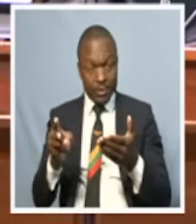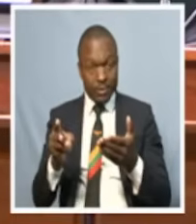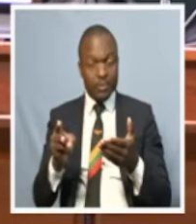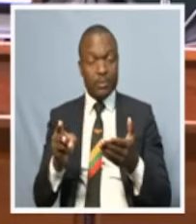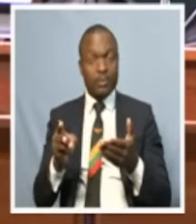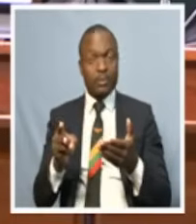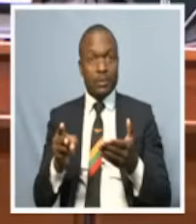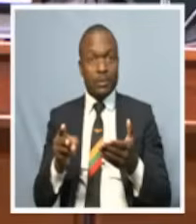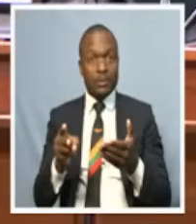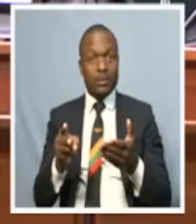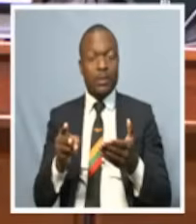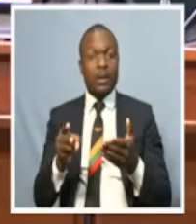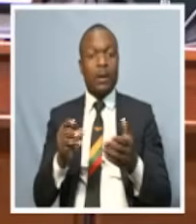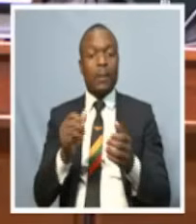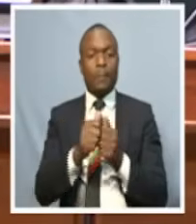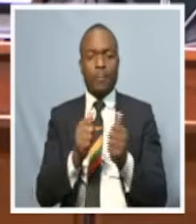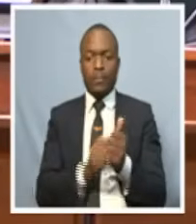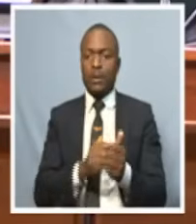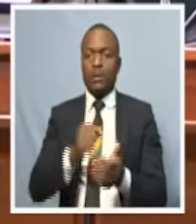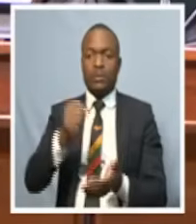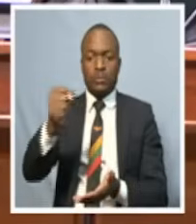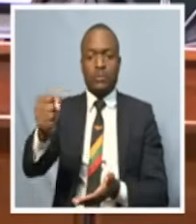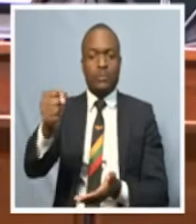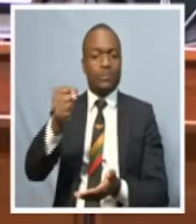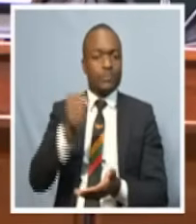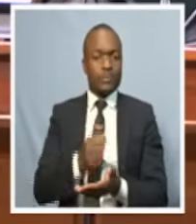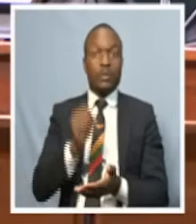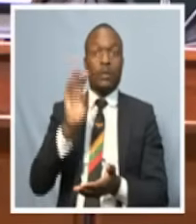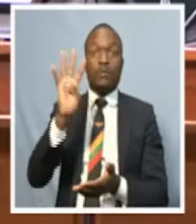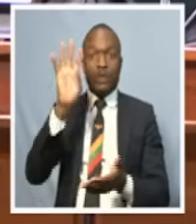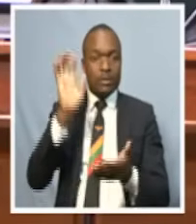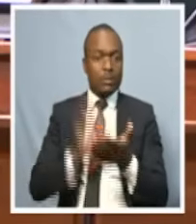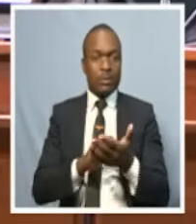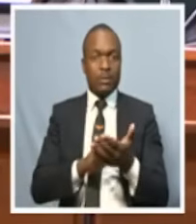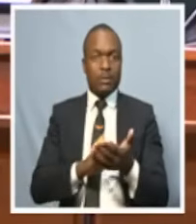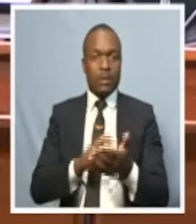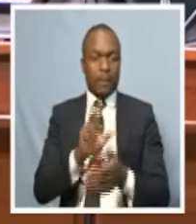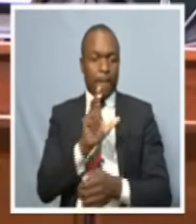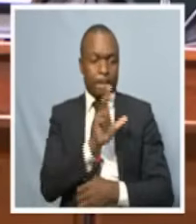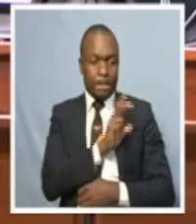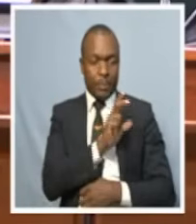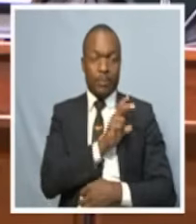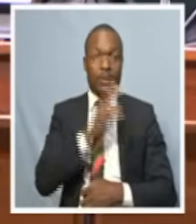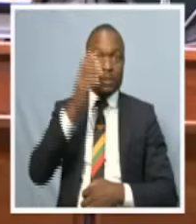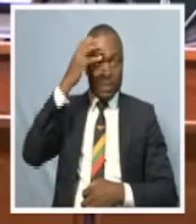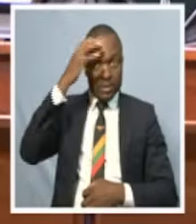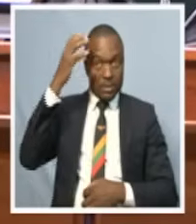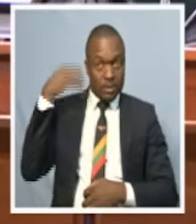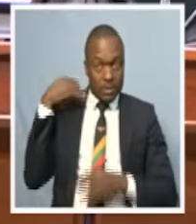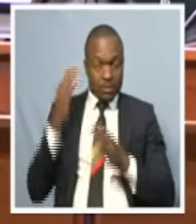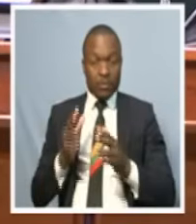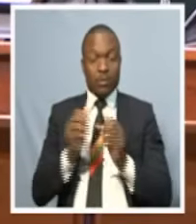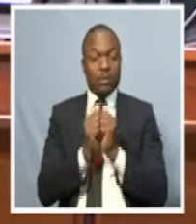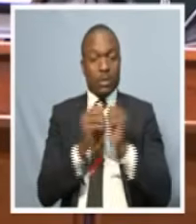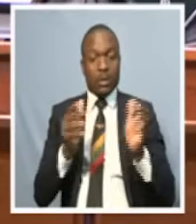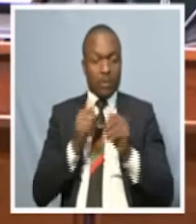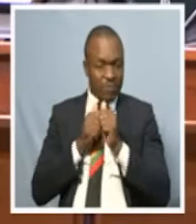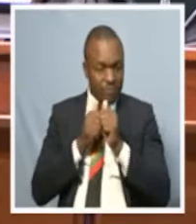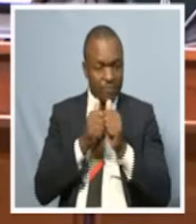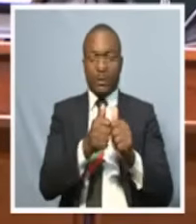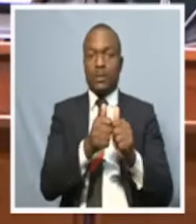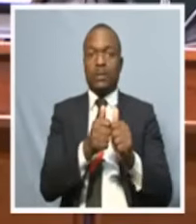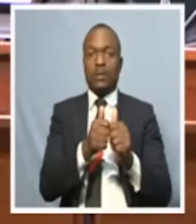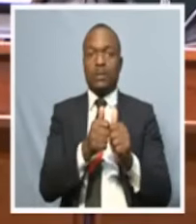concerns alleged recruitment of 4 Southern police officers without adherence